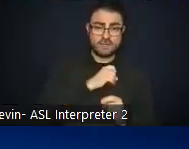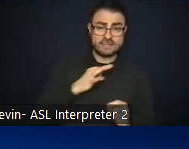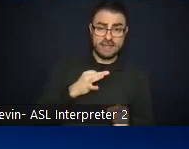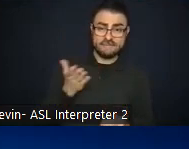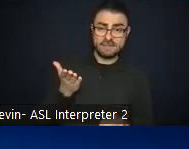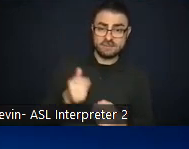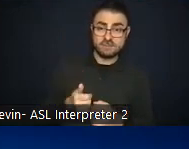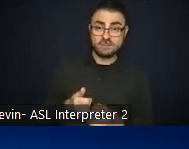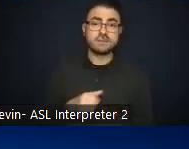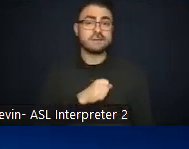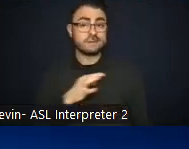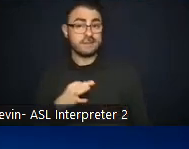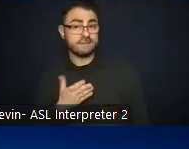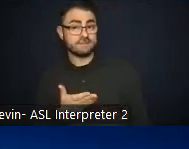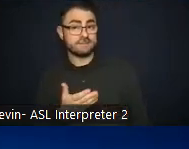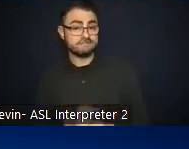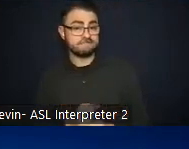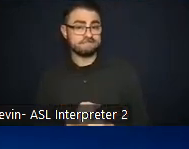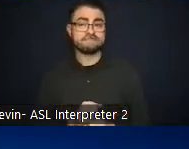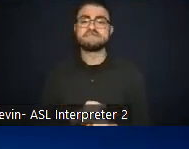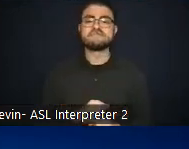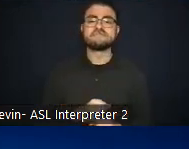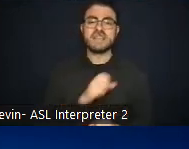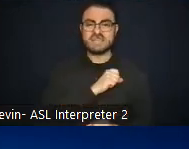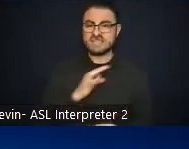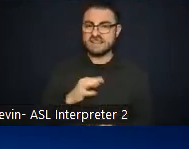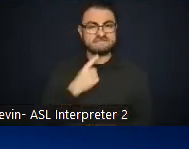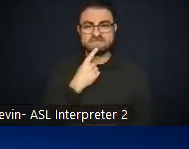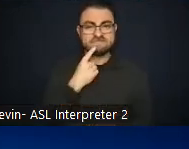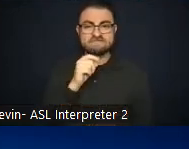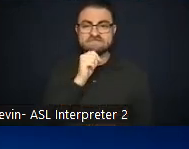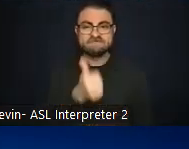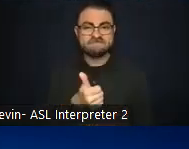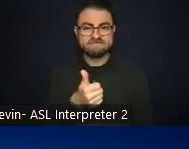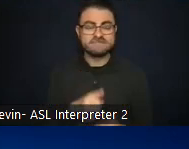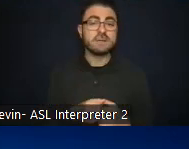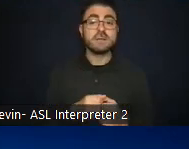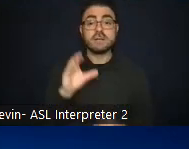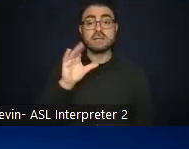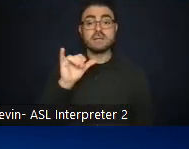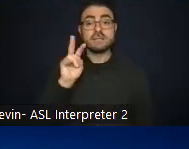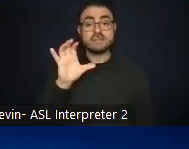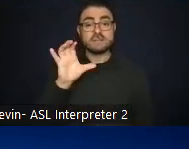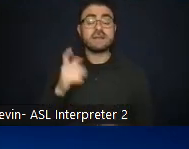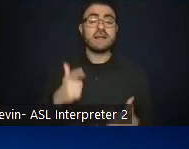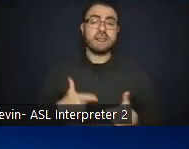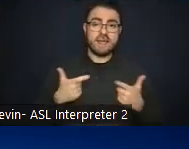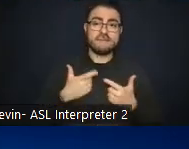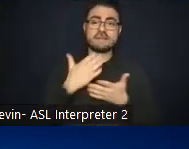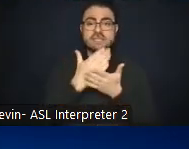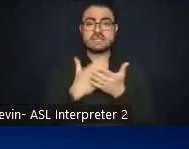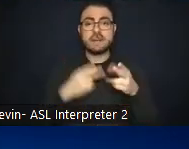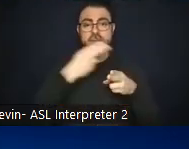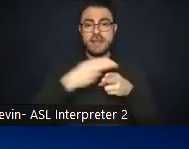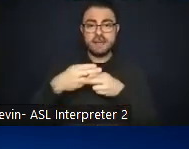Staff? It's not. And the Civic Life is, the some of these names have changed. The neighborhood